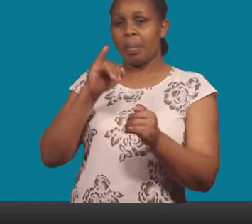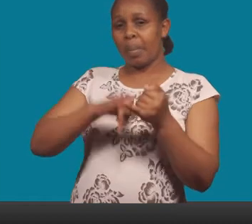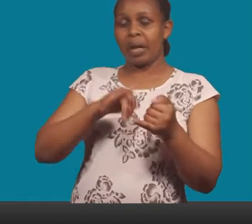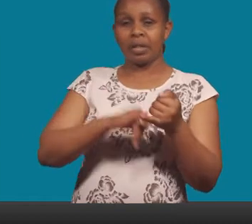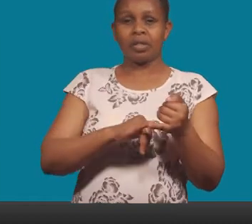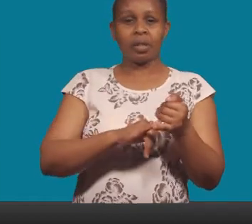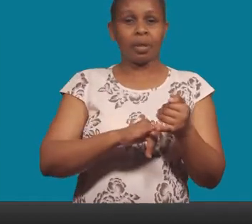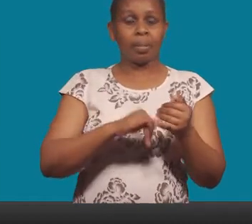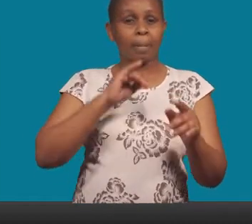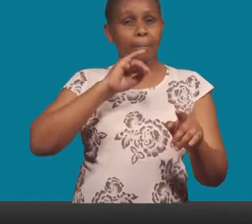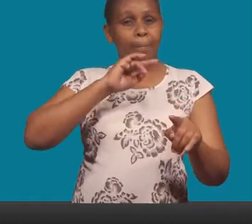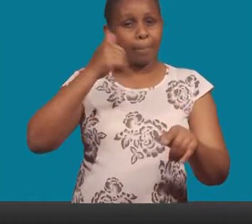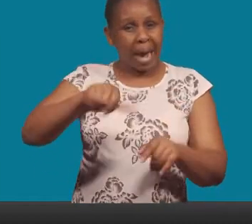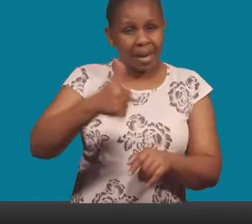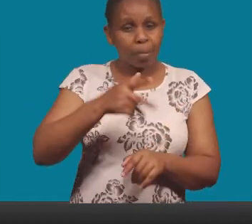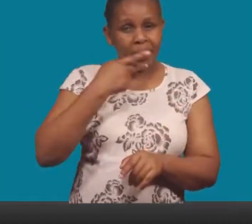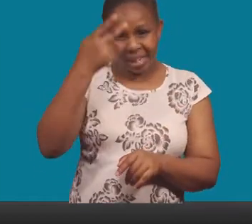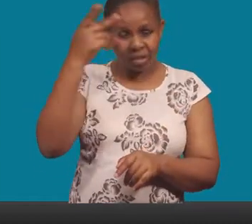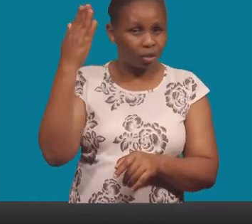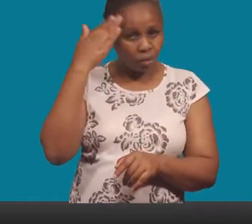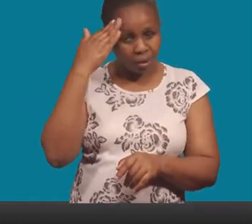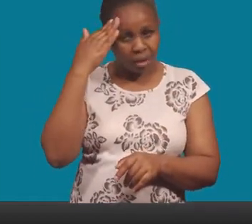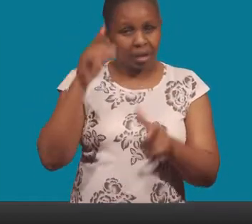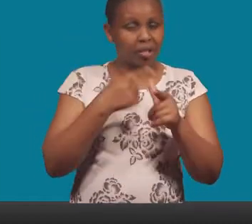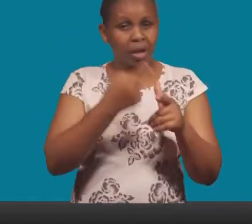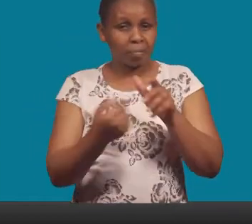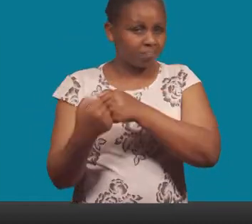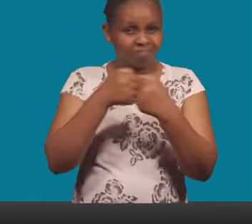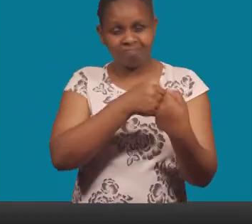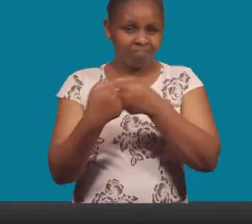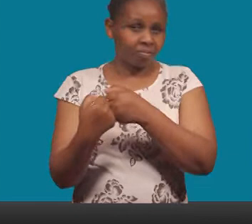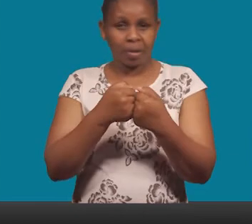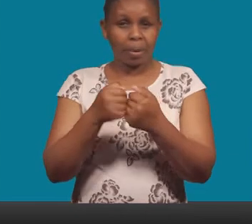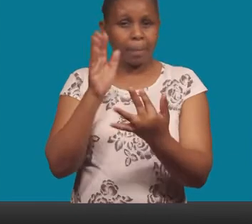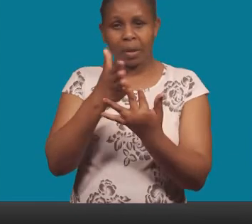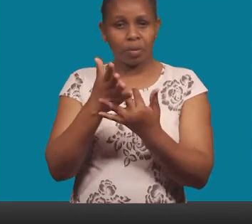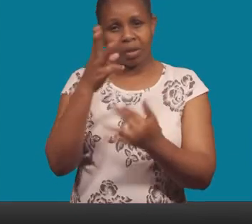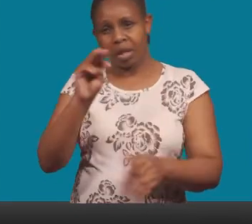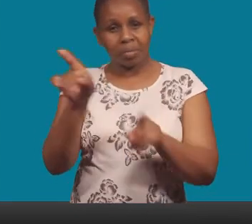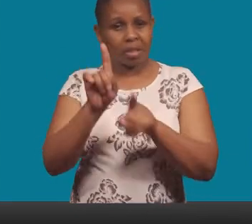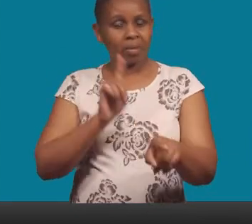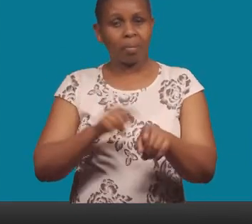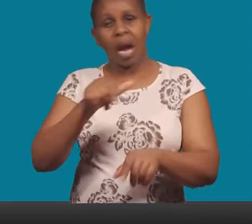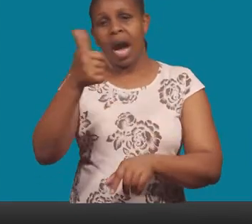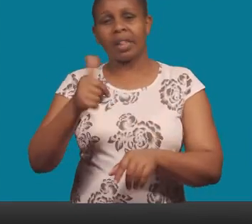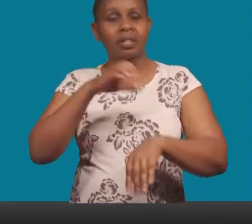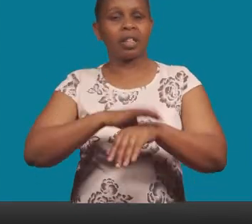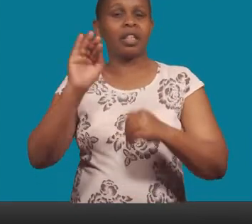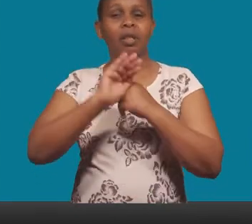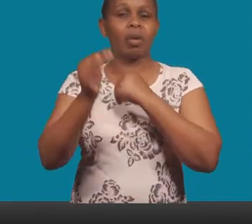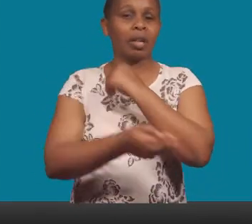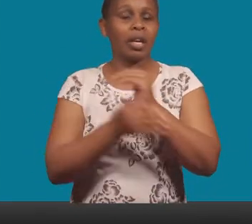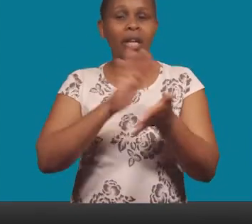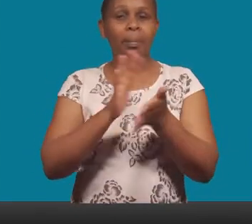kindoa pasipo wazazi kujua. Ni kwa sababu hiyo migogoro baina yao na hata wengine kupata ujauzito inabaki